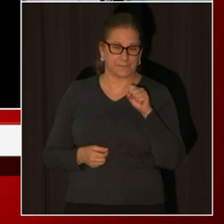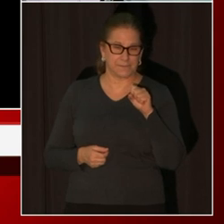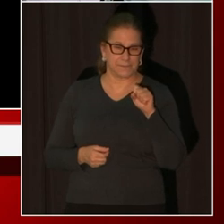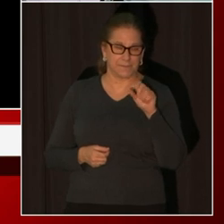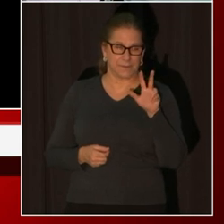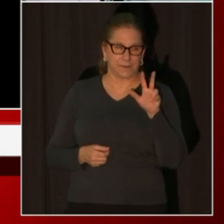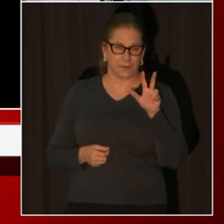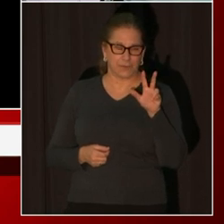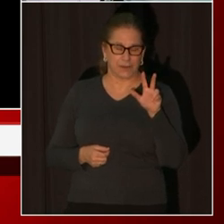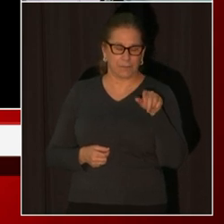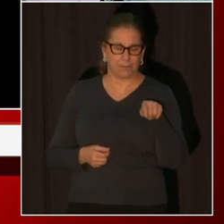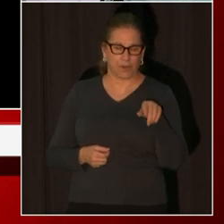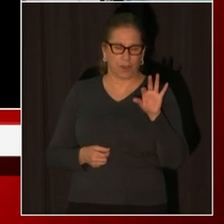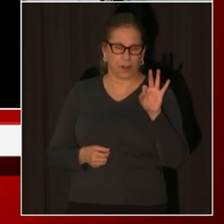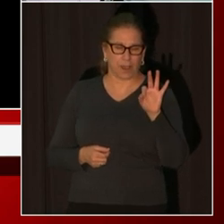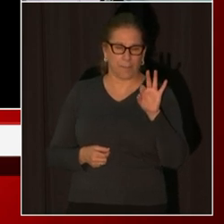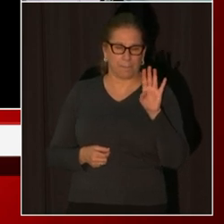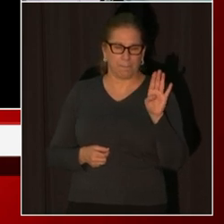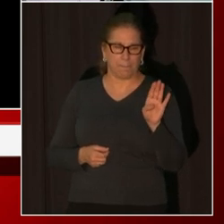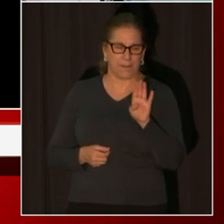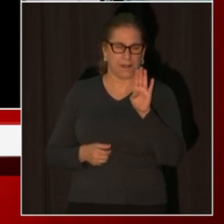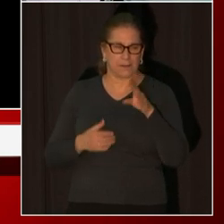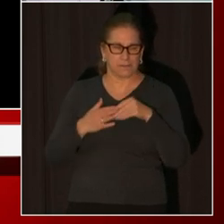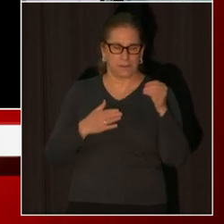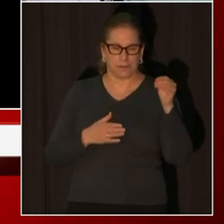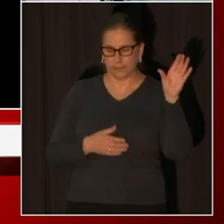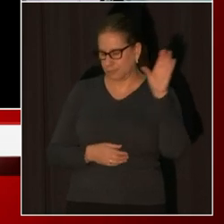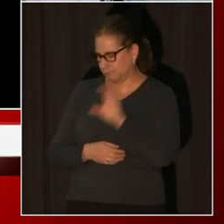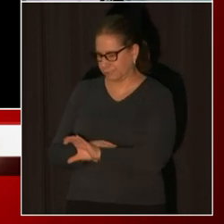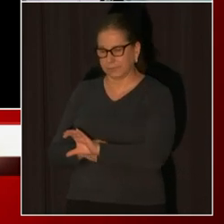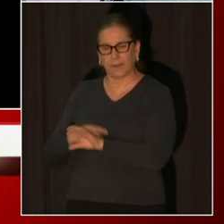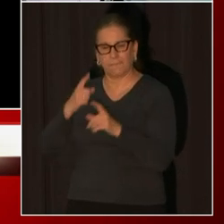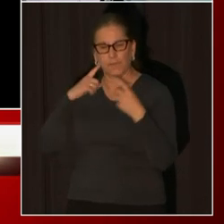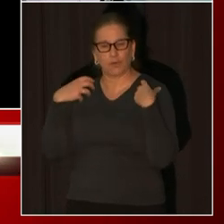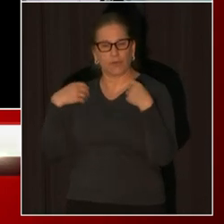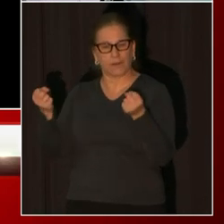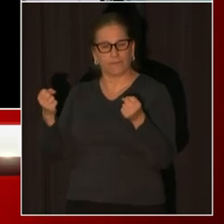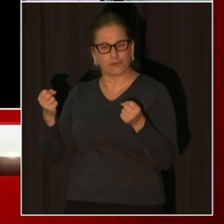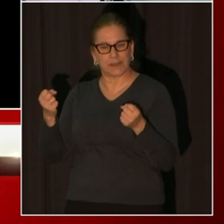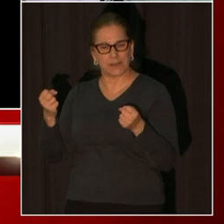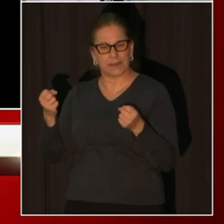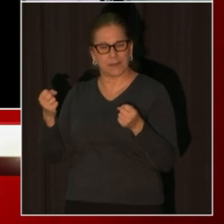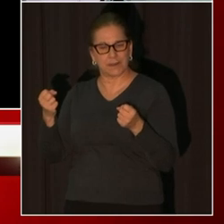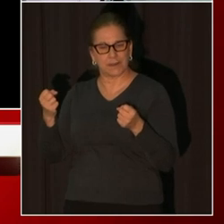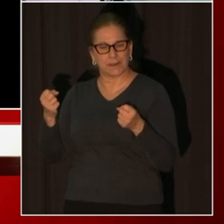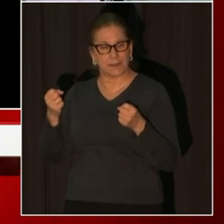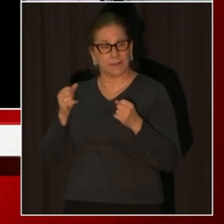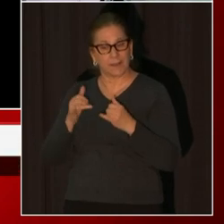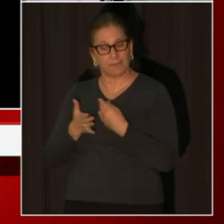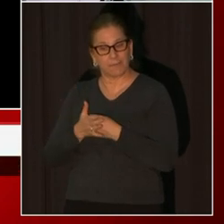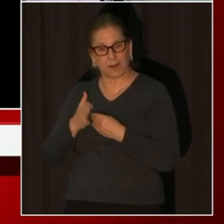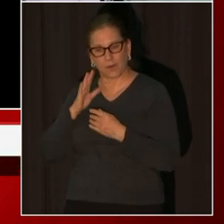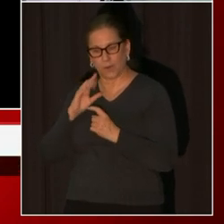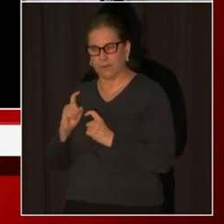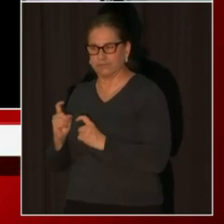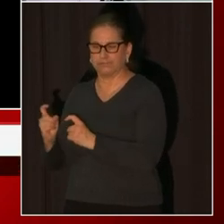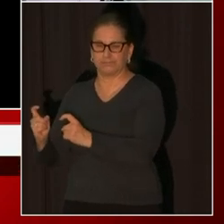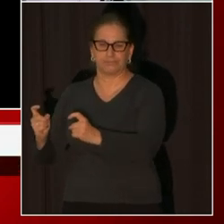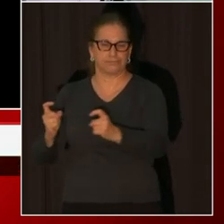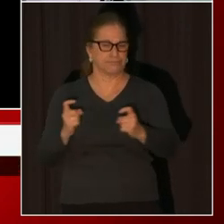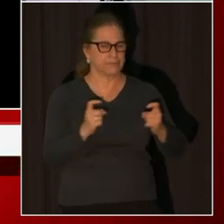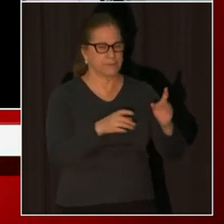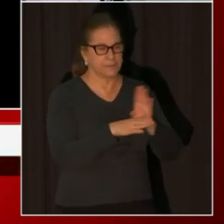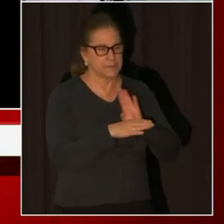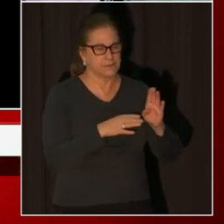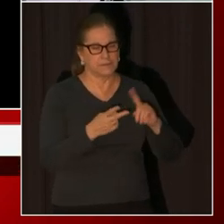vast majority of that passes through as direct assistance to businesses, hospitals, and other entities. So